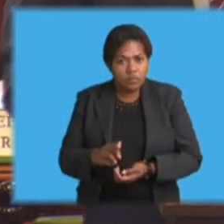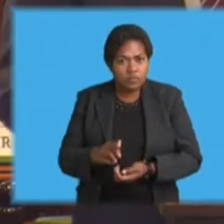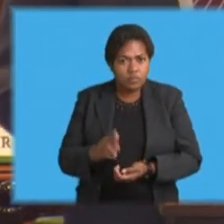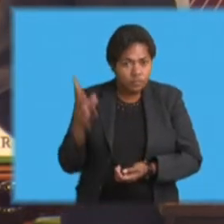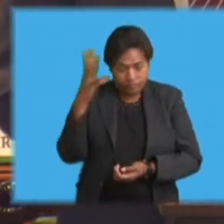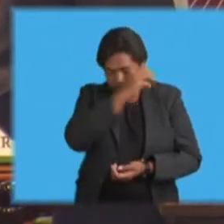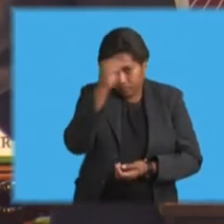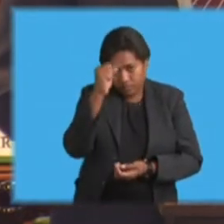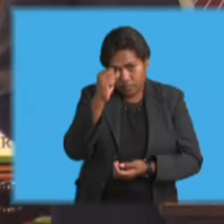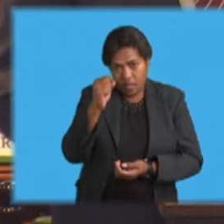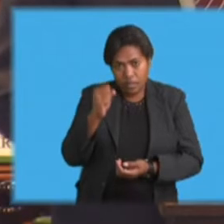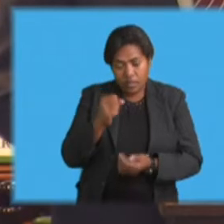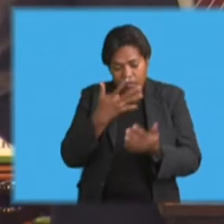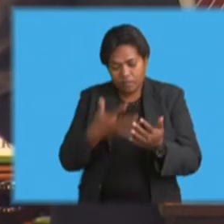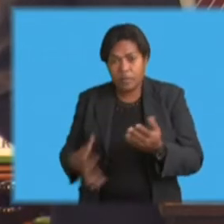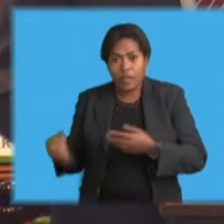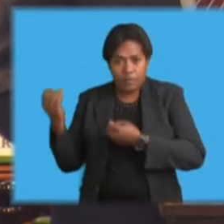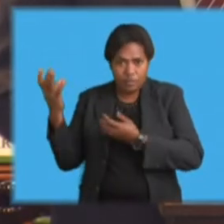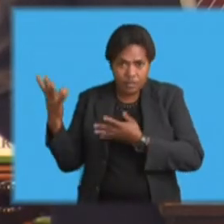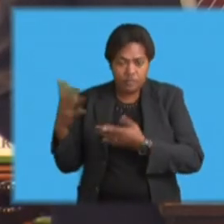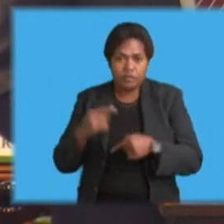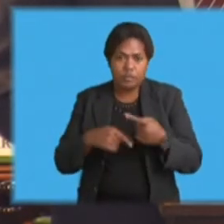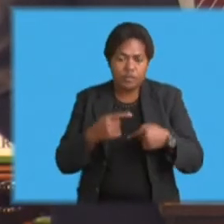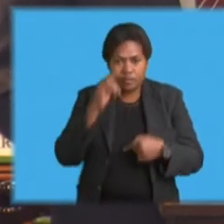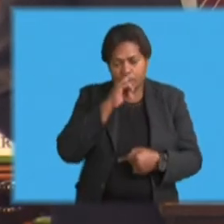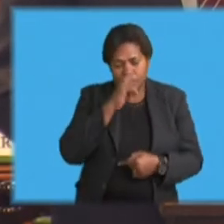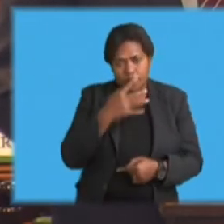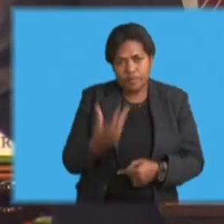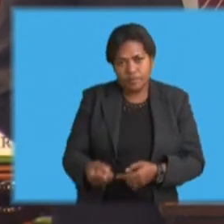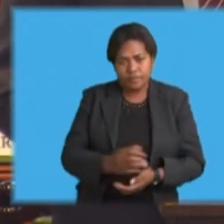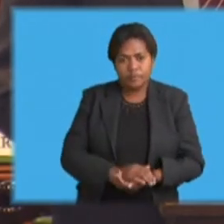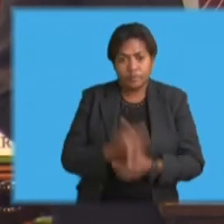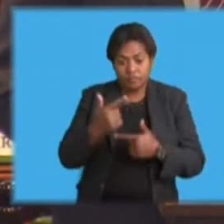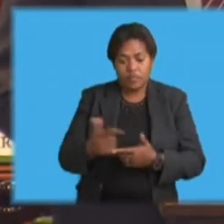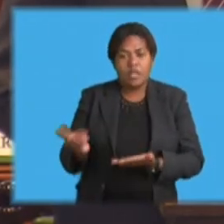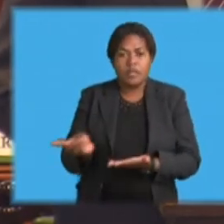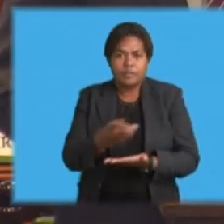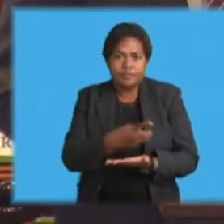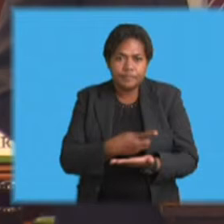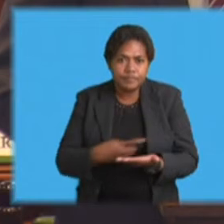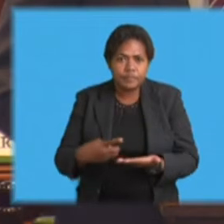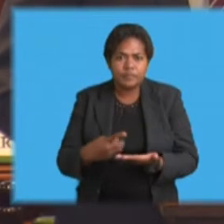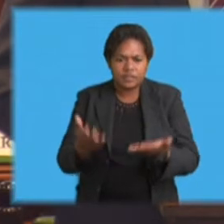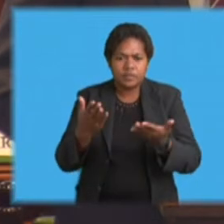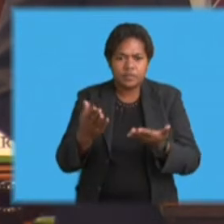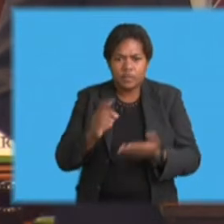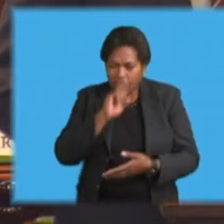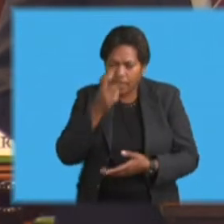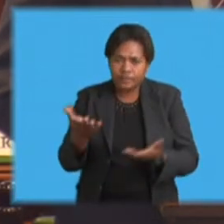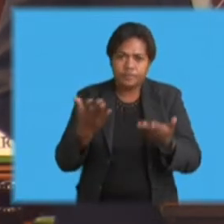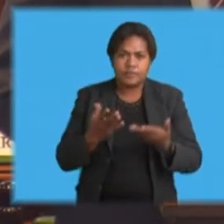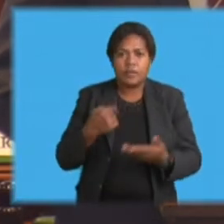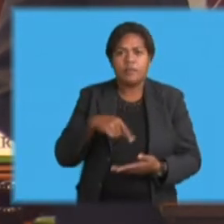One of the problems that we have was that there were limitations in this database. The database could not give us the kind of